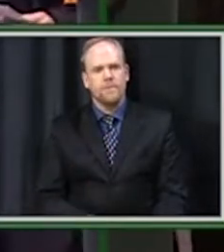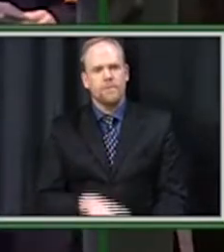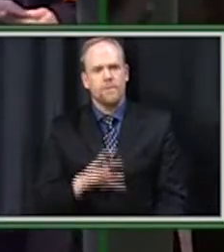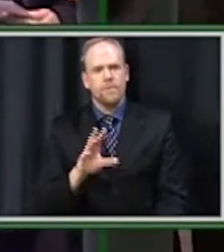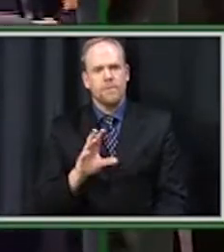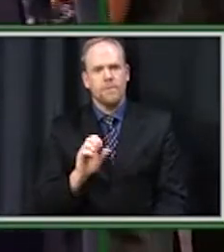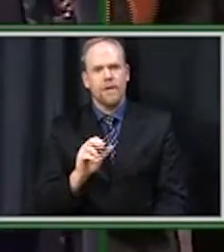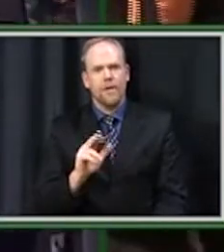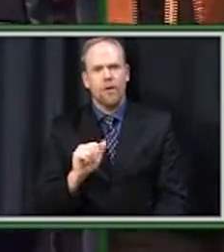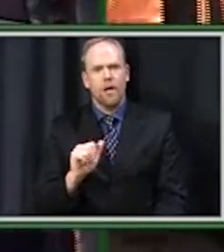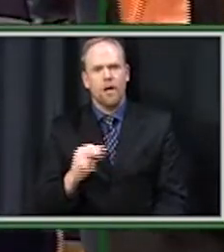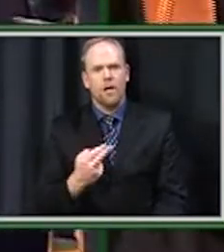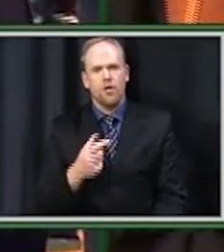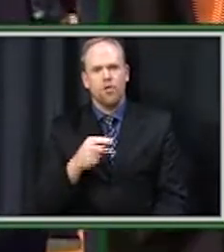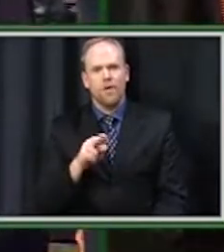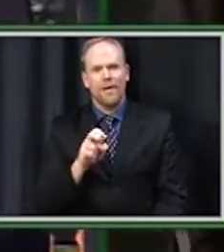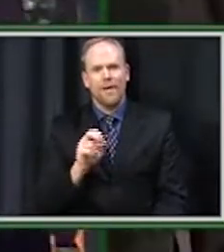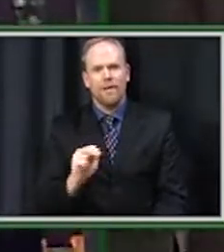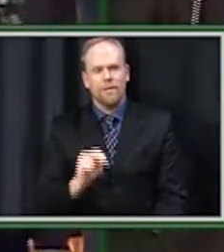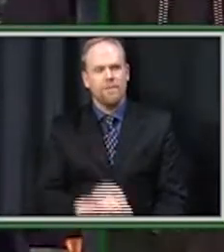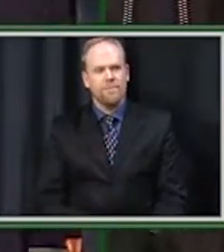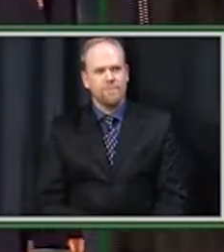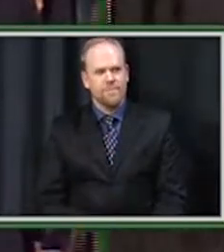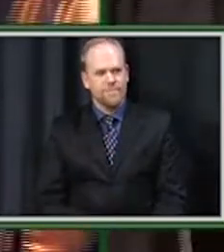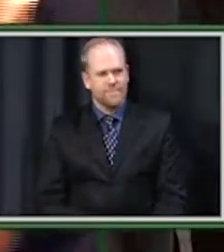Sarah Green.